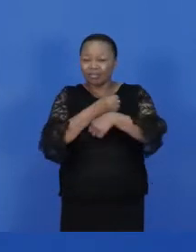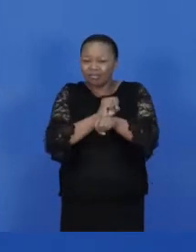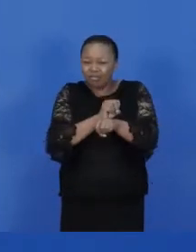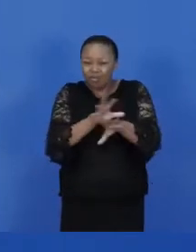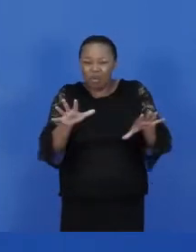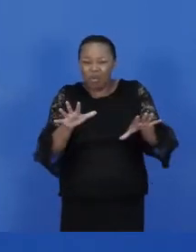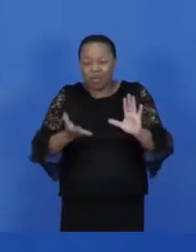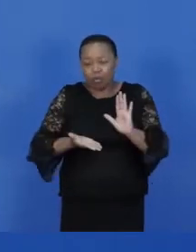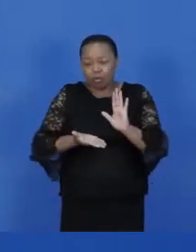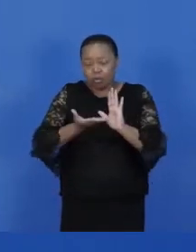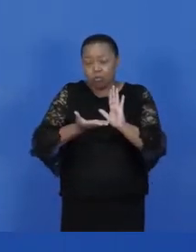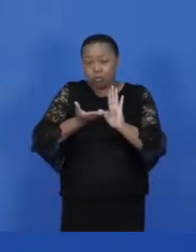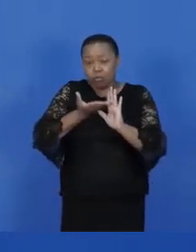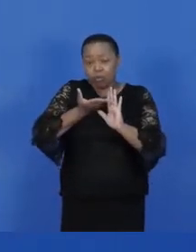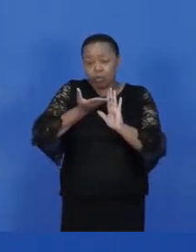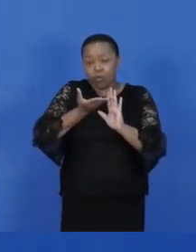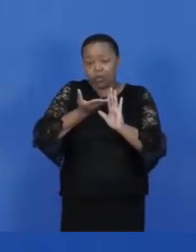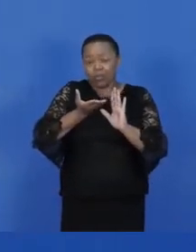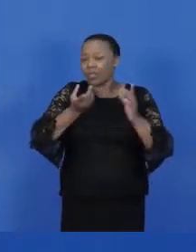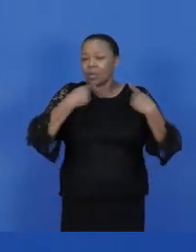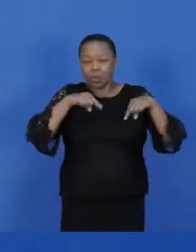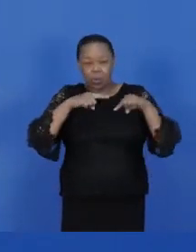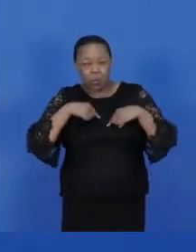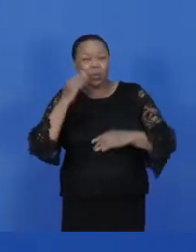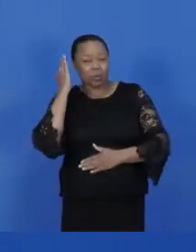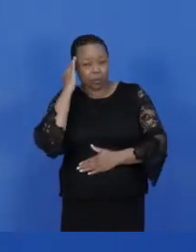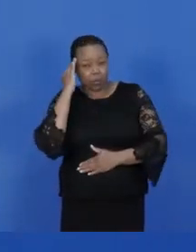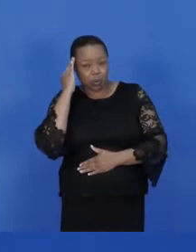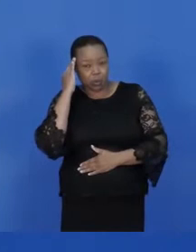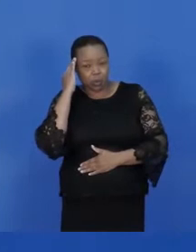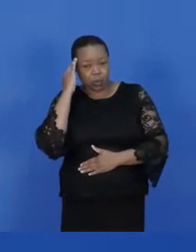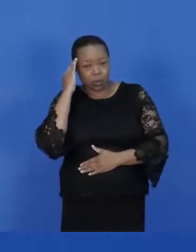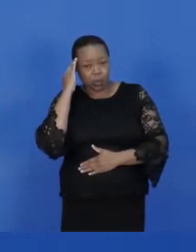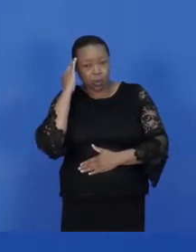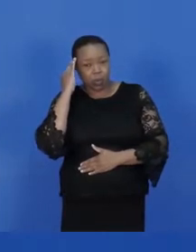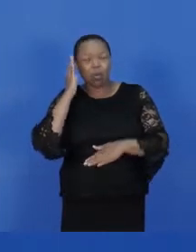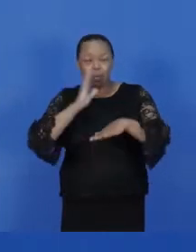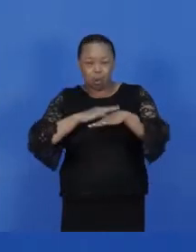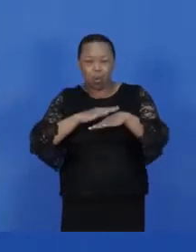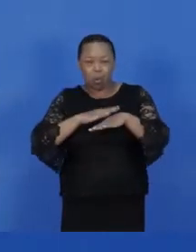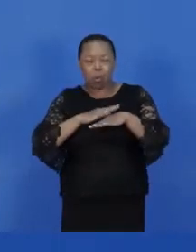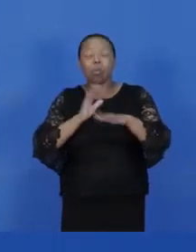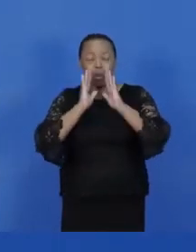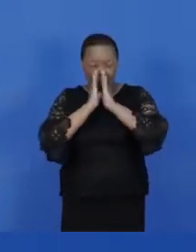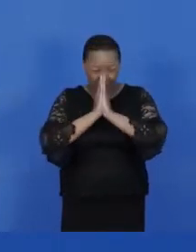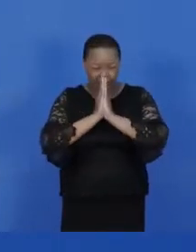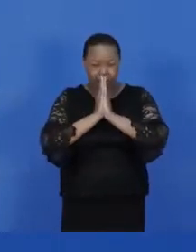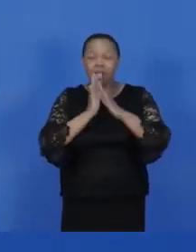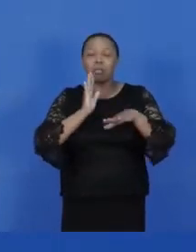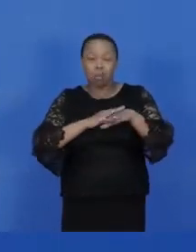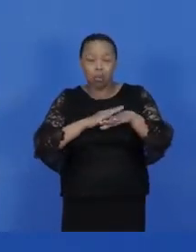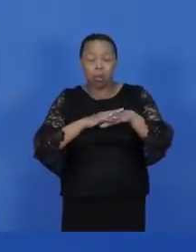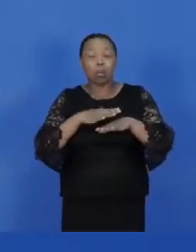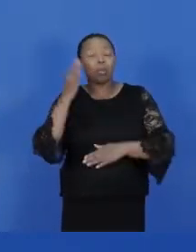the pandemic is beginning to pick up. And so we are realizing that more and more we need to pray, and more we